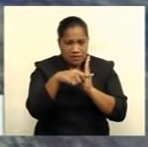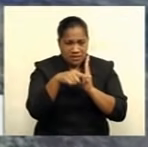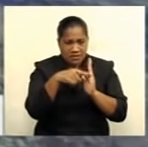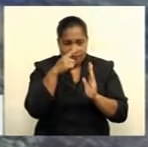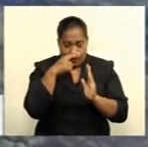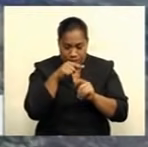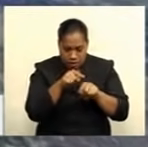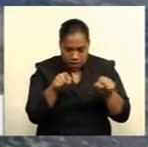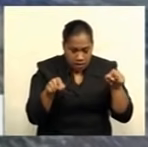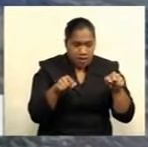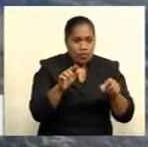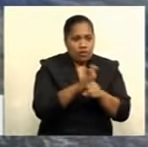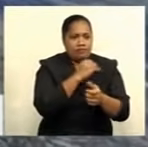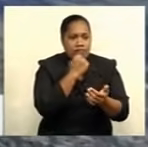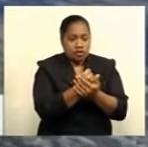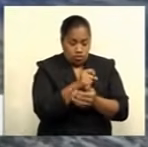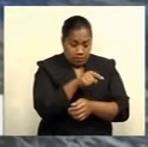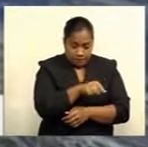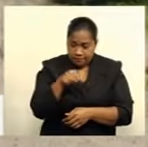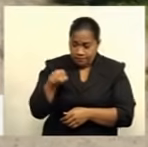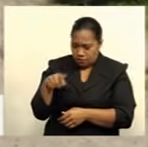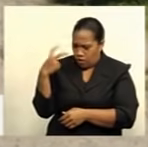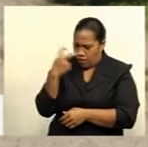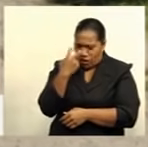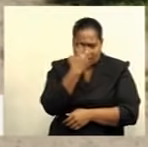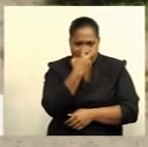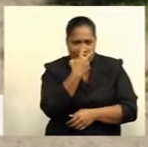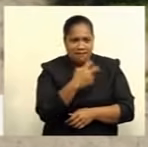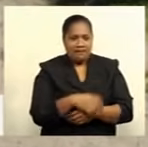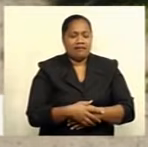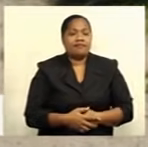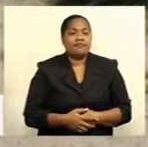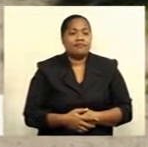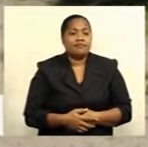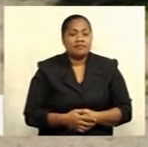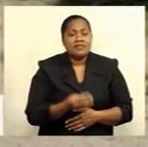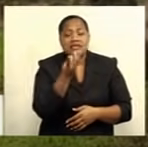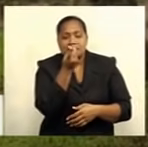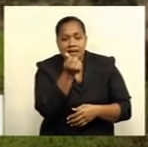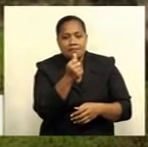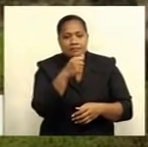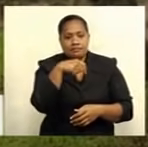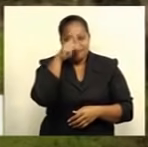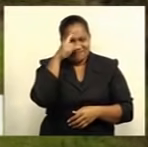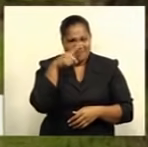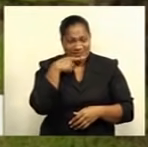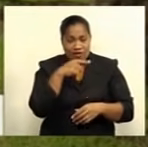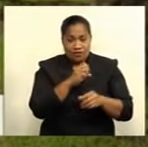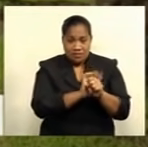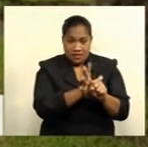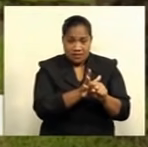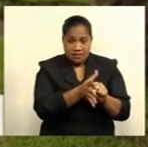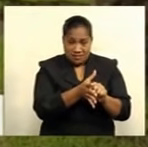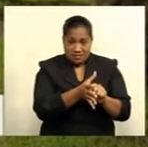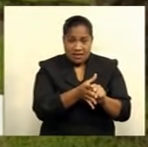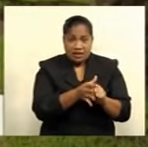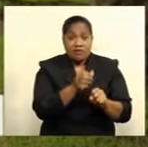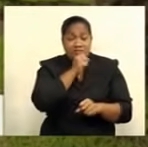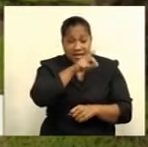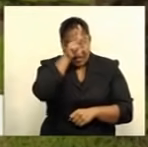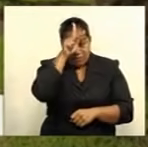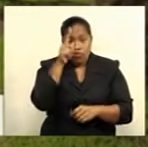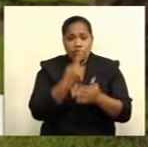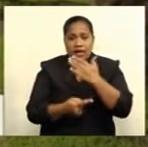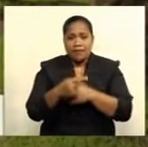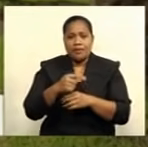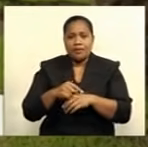those positive cases and vulnerable cases are monitored. Some patients from Kandavu were airlifted to the mainland and are recovering well.